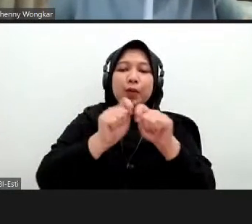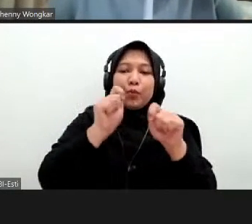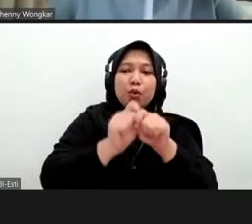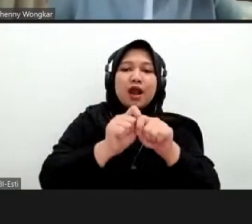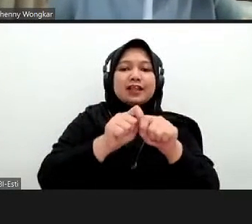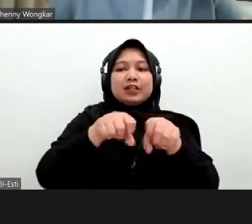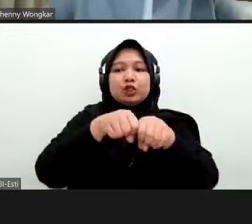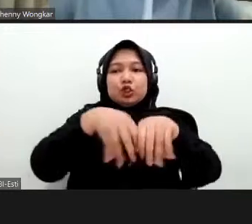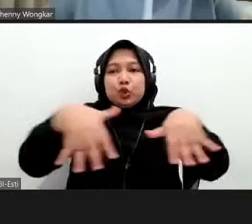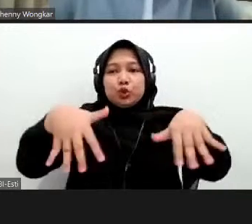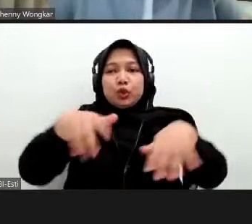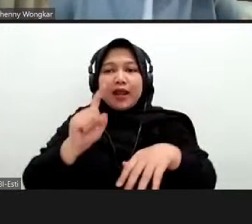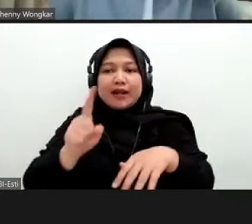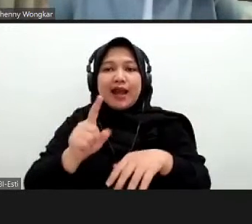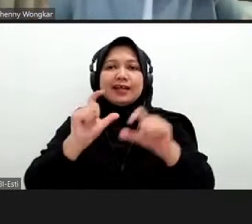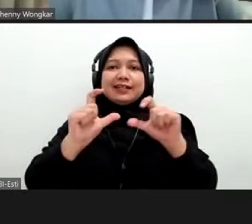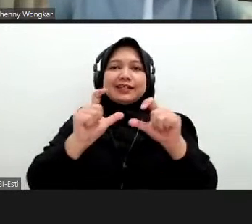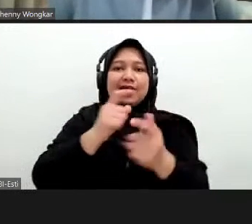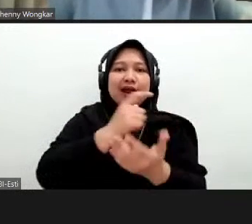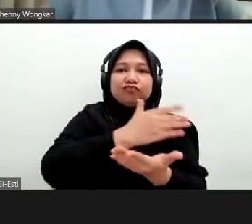it and spreading the issue.